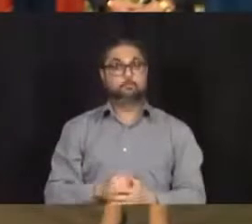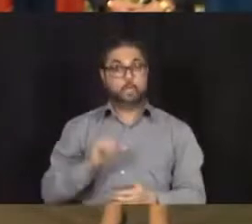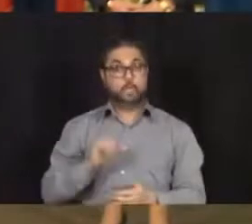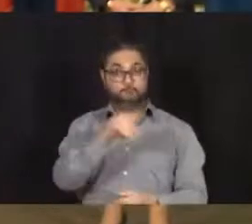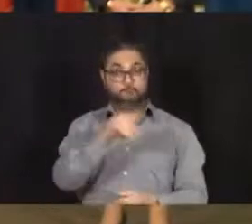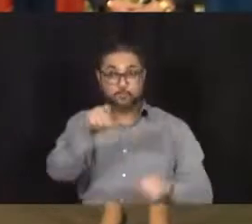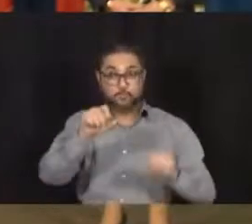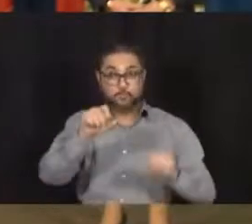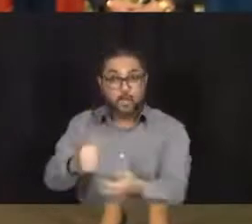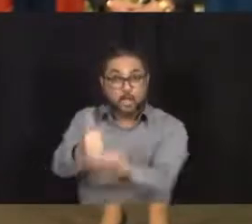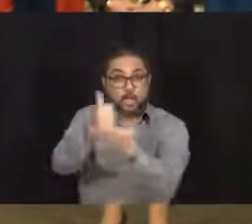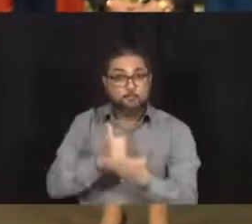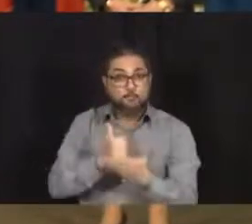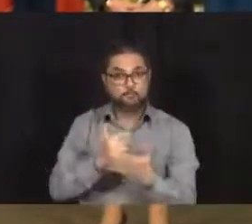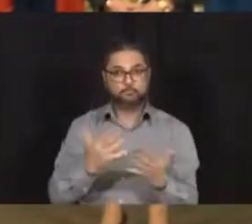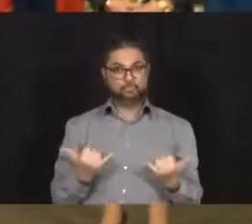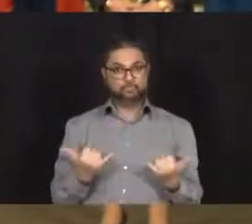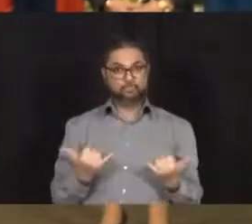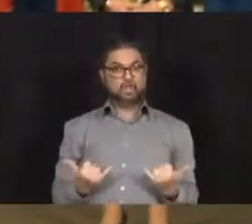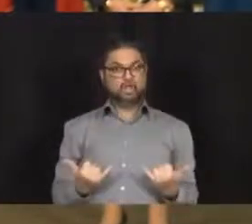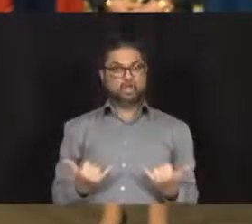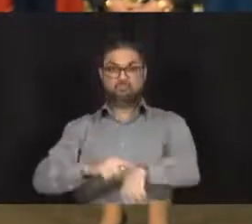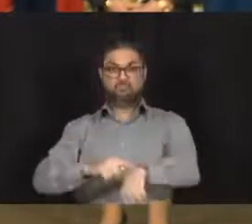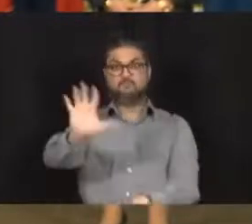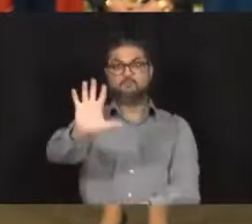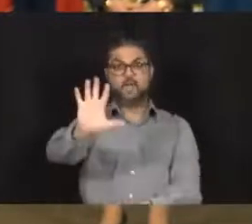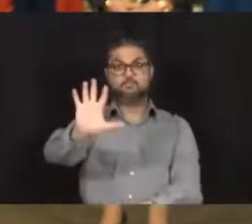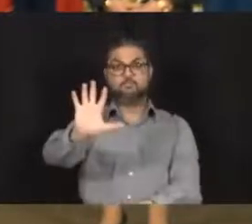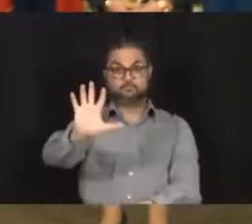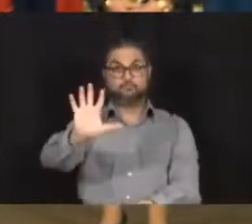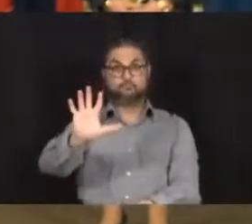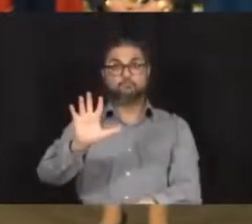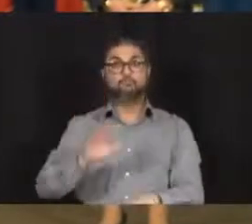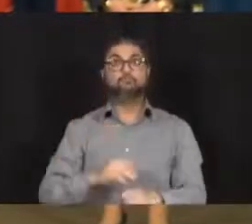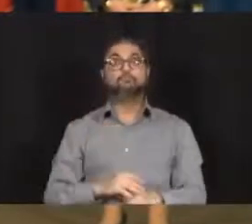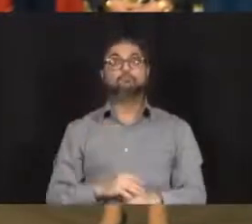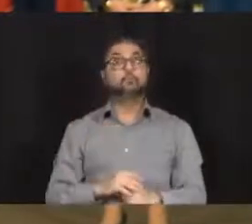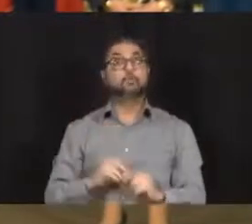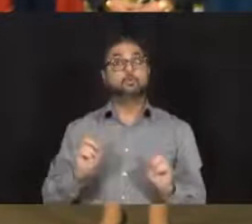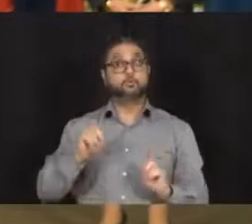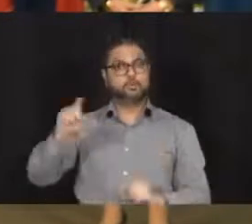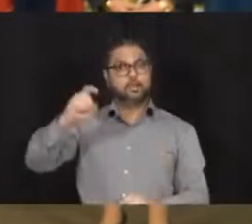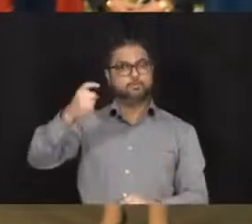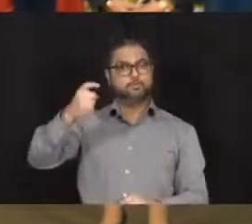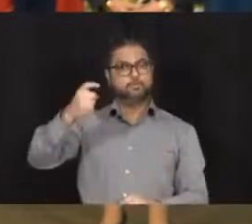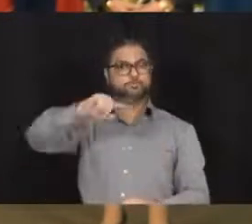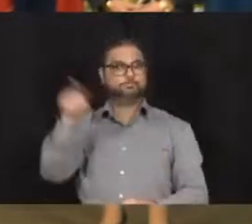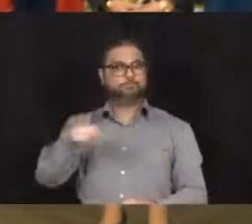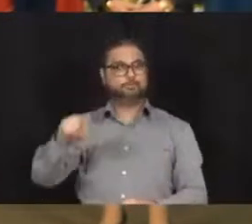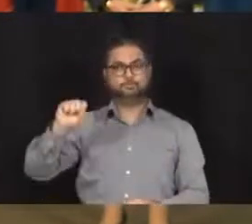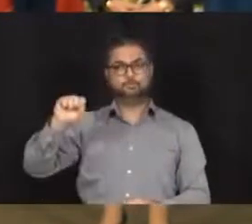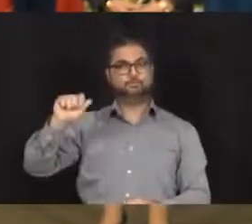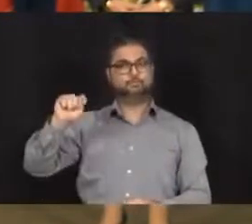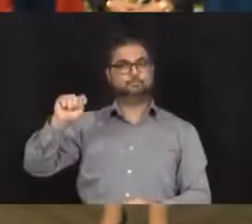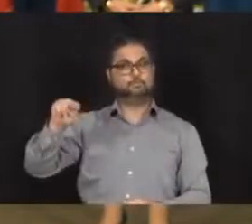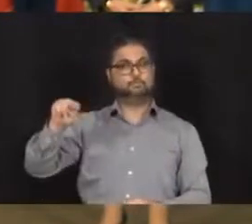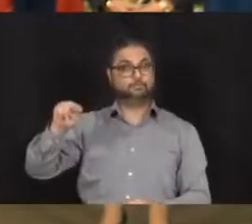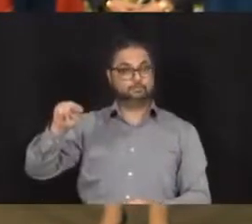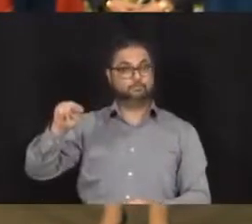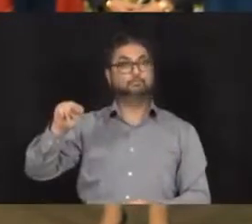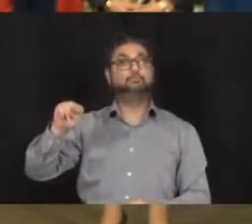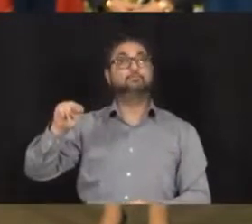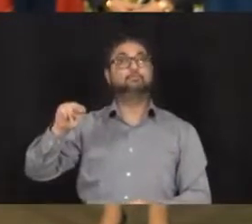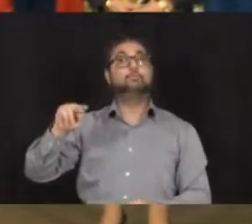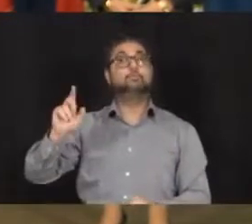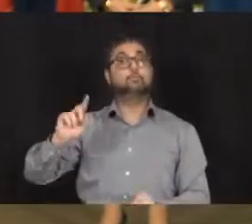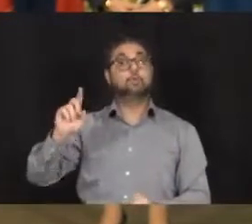p.m. at XYZ Storage on Eastern Avenue. I went by personally to drop off a donation of